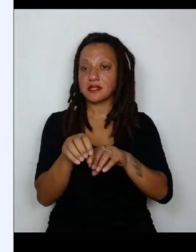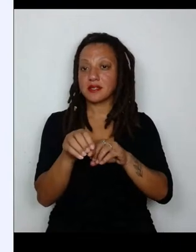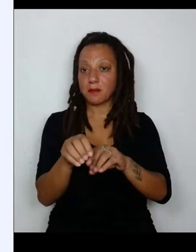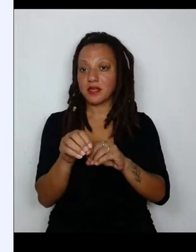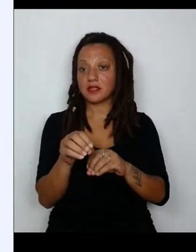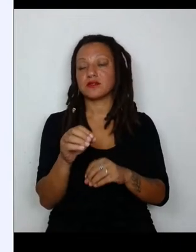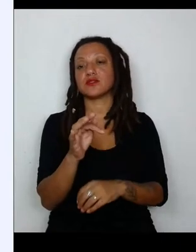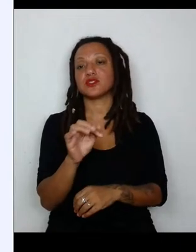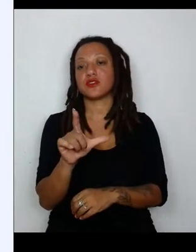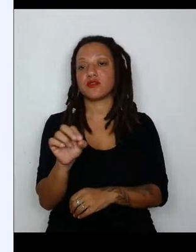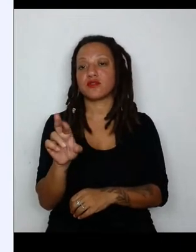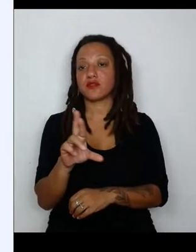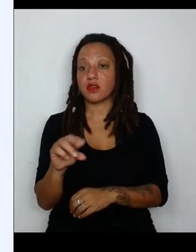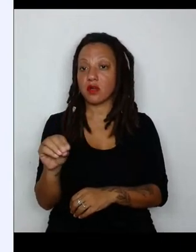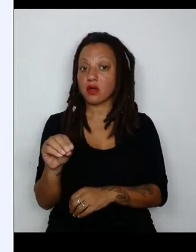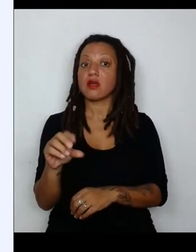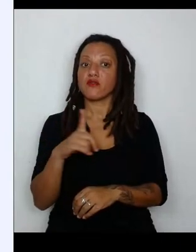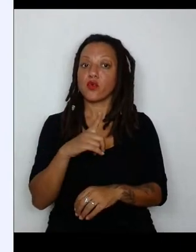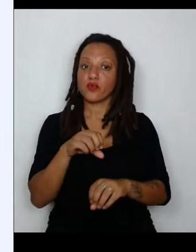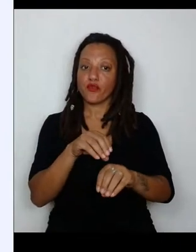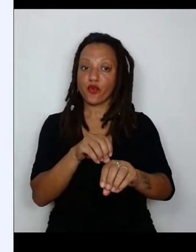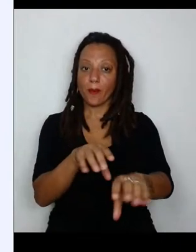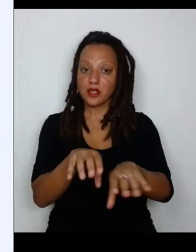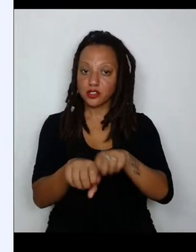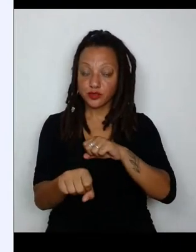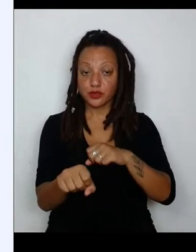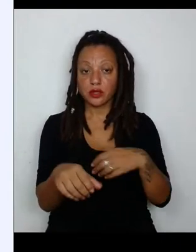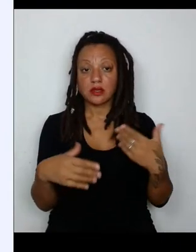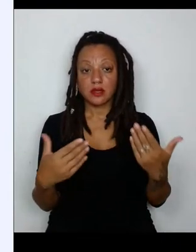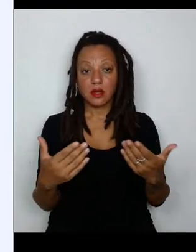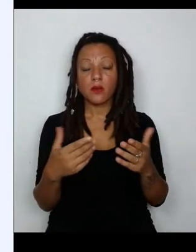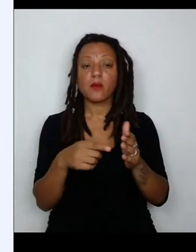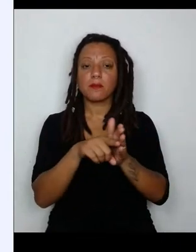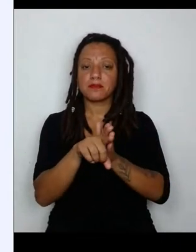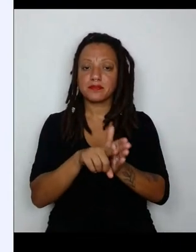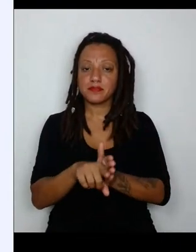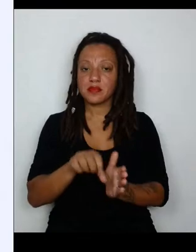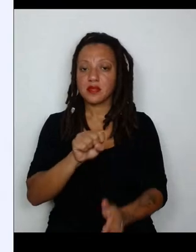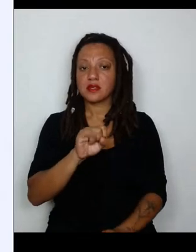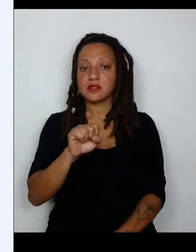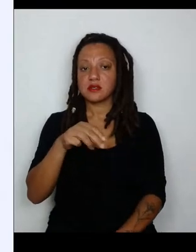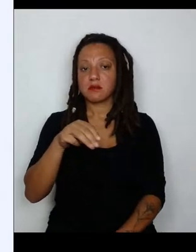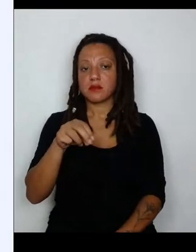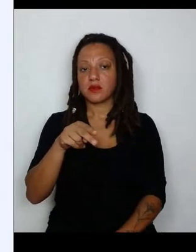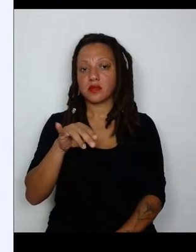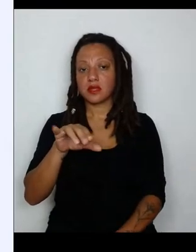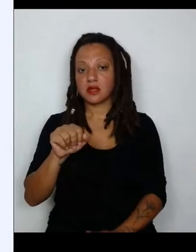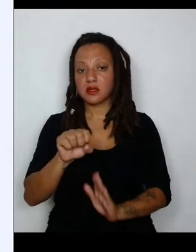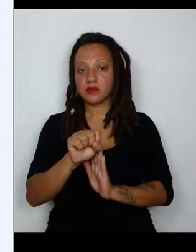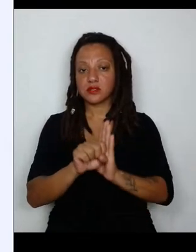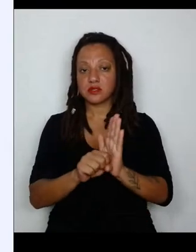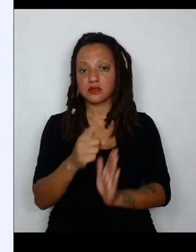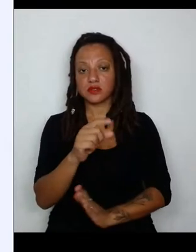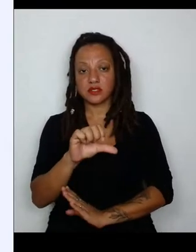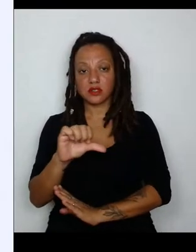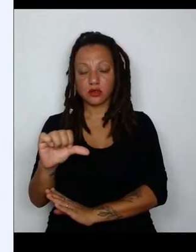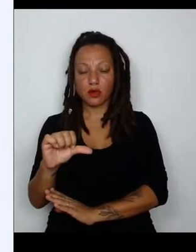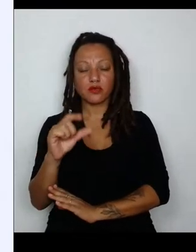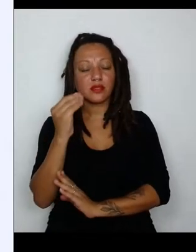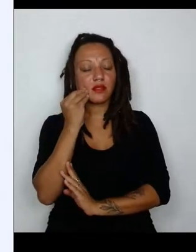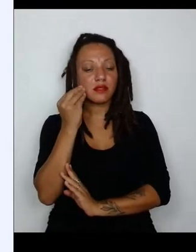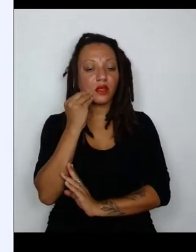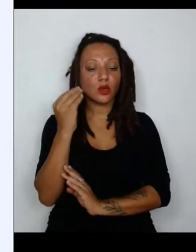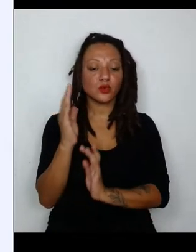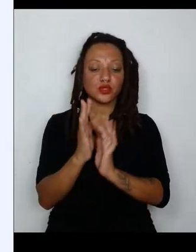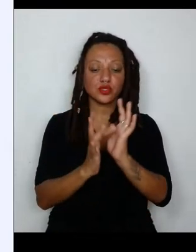century san simonian quest for a female messiah and that group's conception of a dual bigendered god